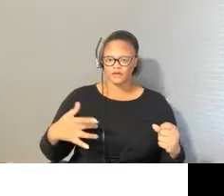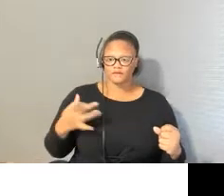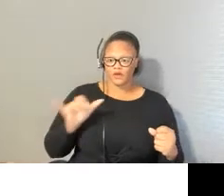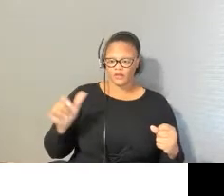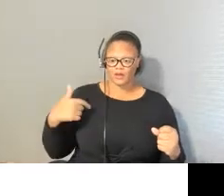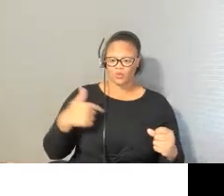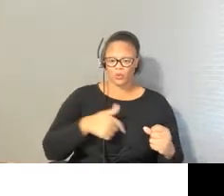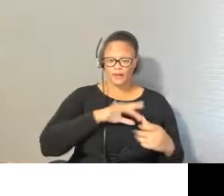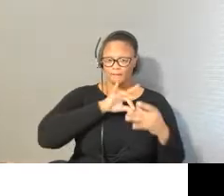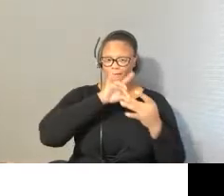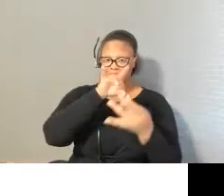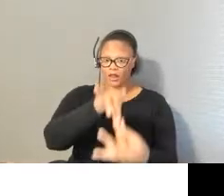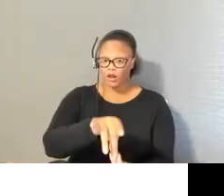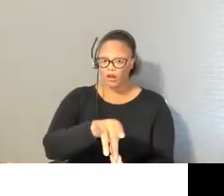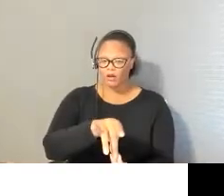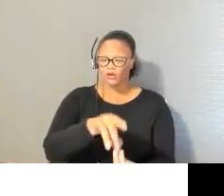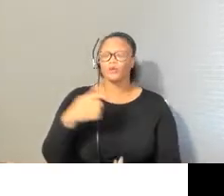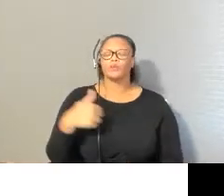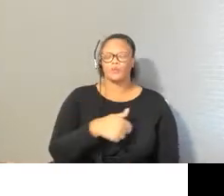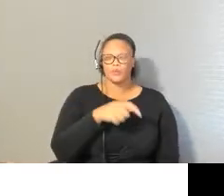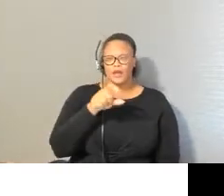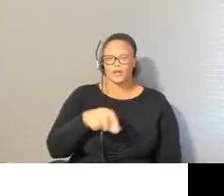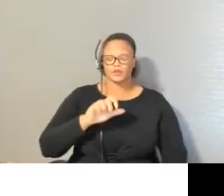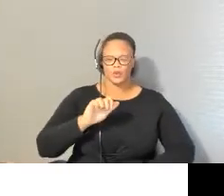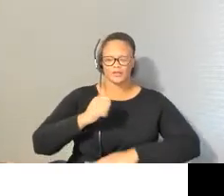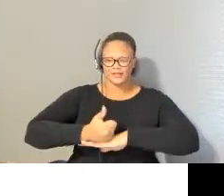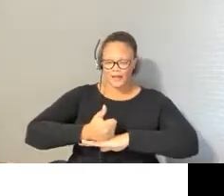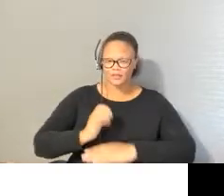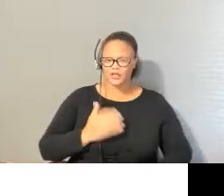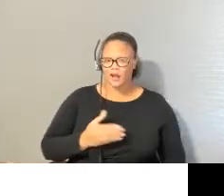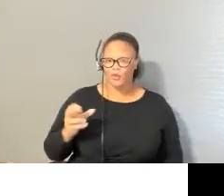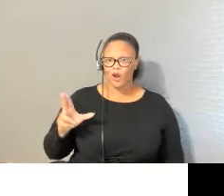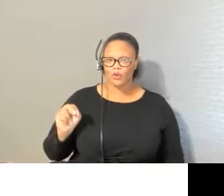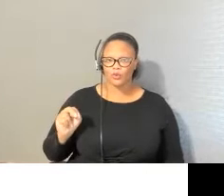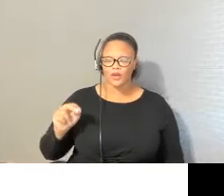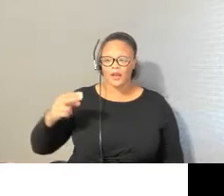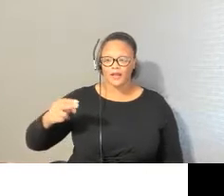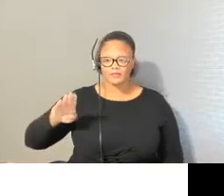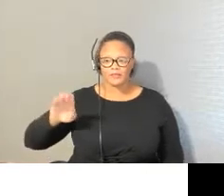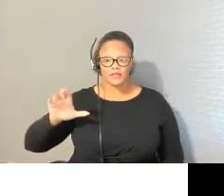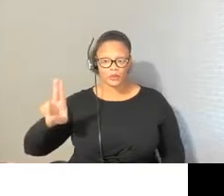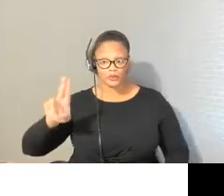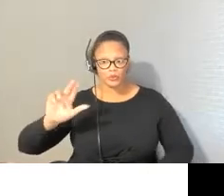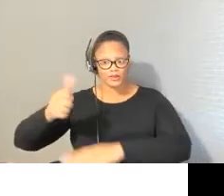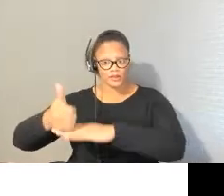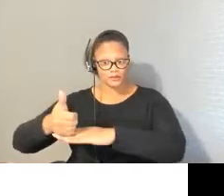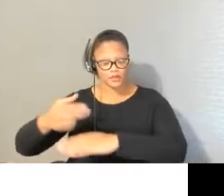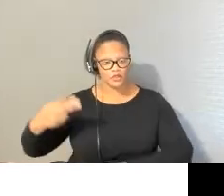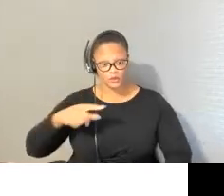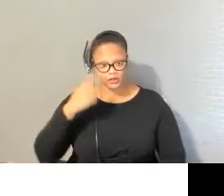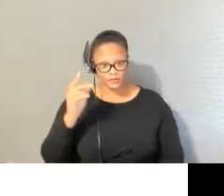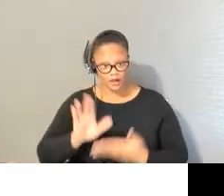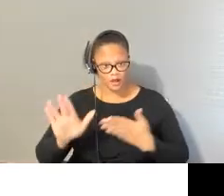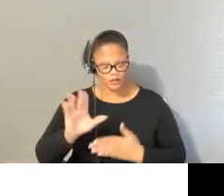belonged, we had to establish our own. HBCUs were established, historically Black colleges and